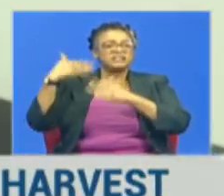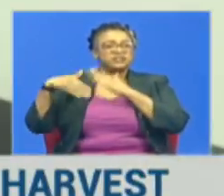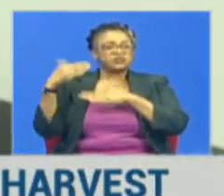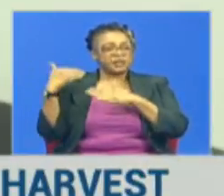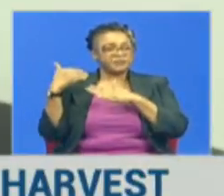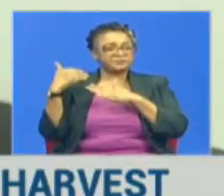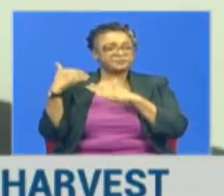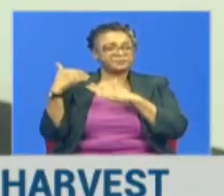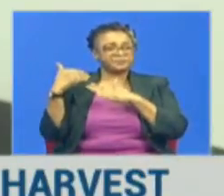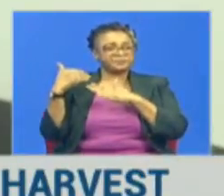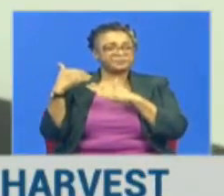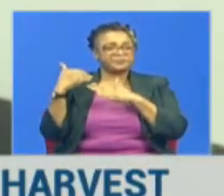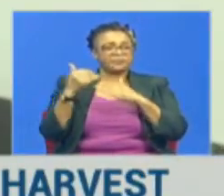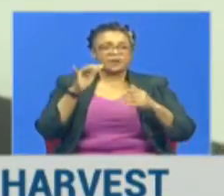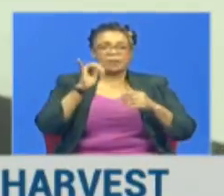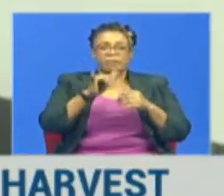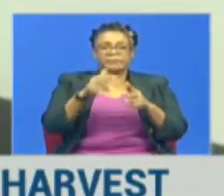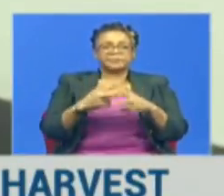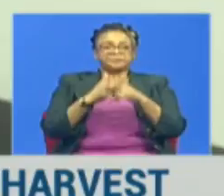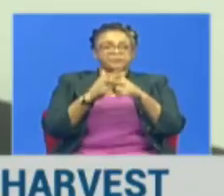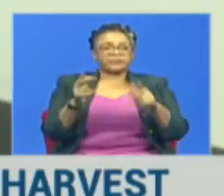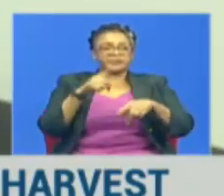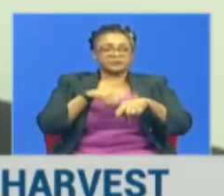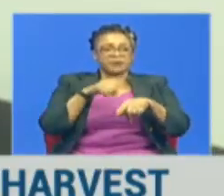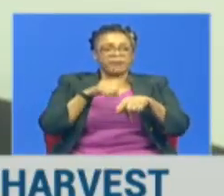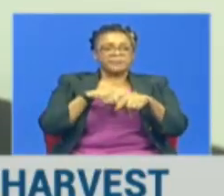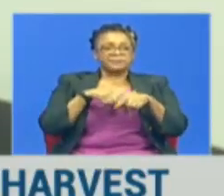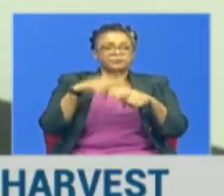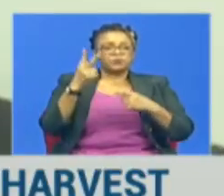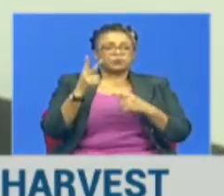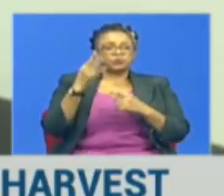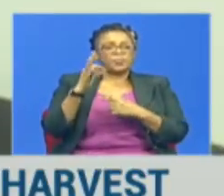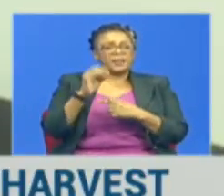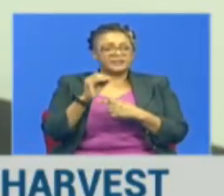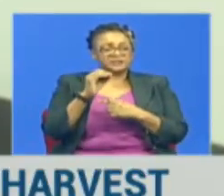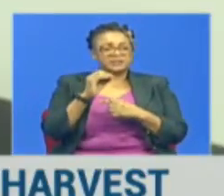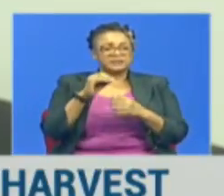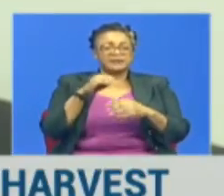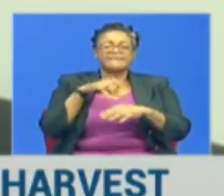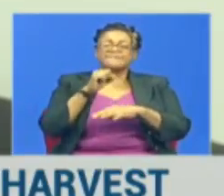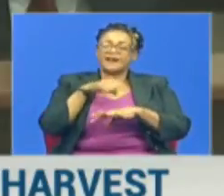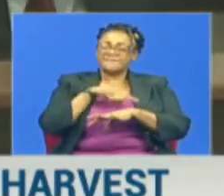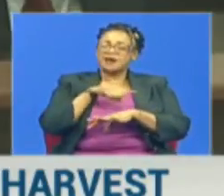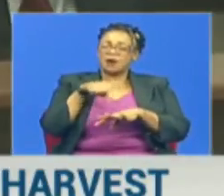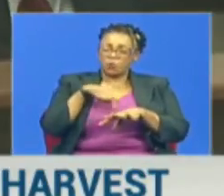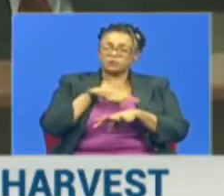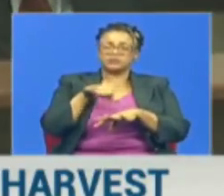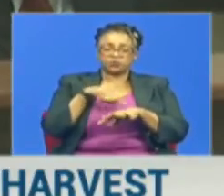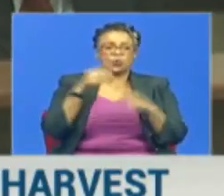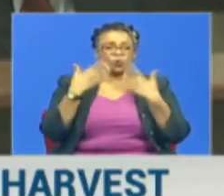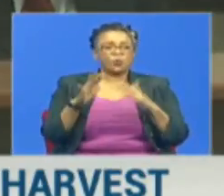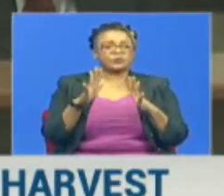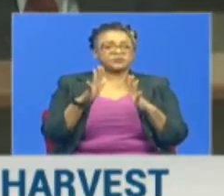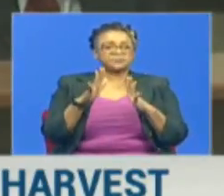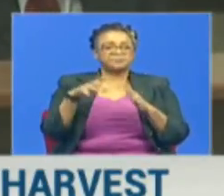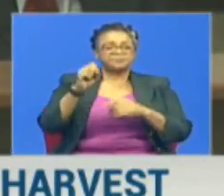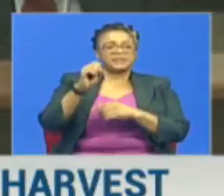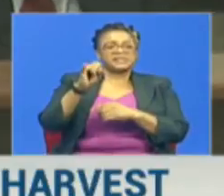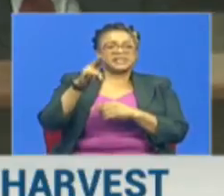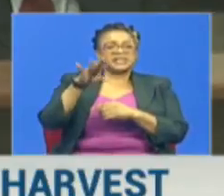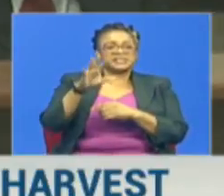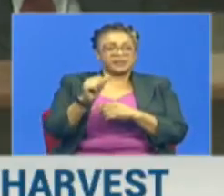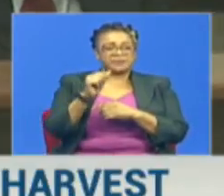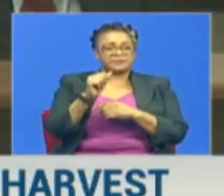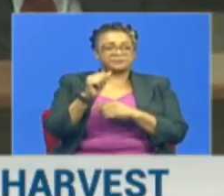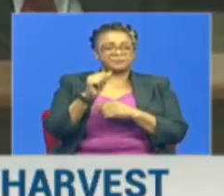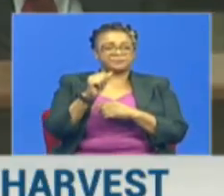The sentencing that began at approximately 2:30 p.m. took 5 hours to conclude. The Sirisia legislator and